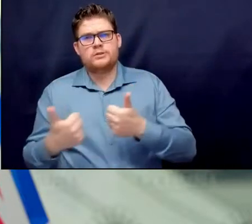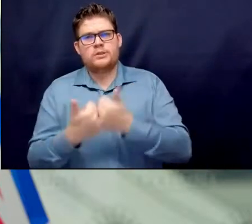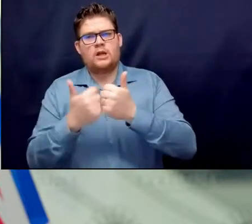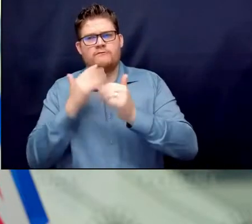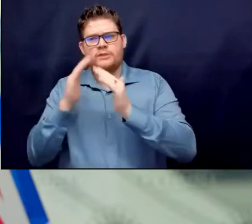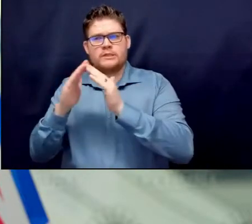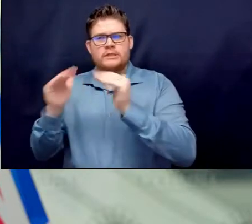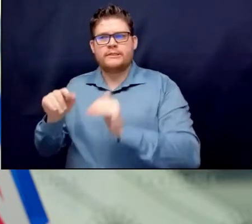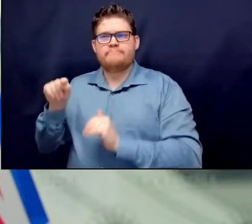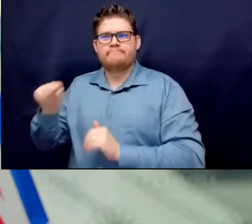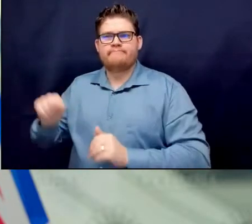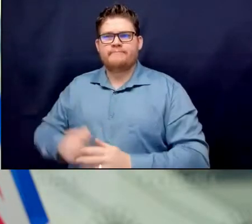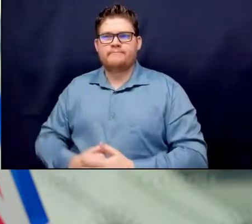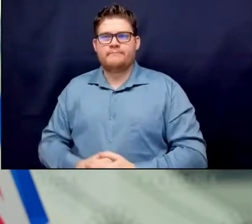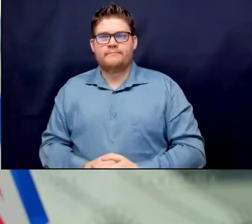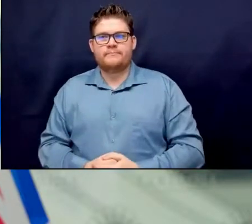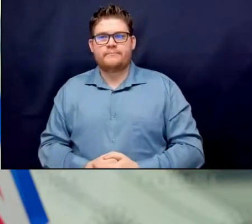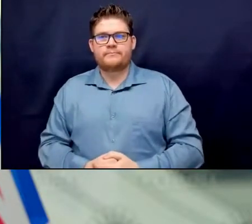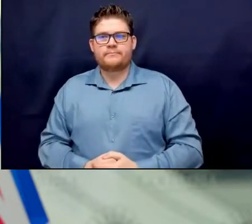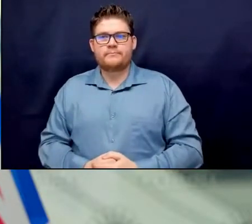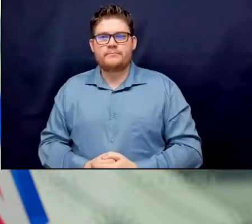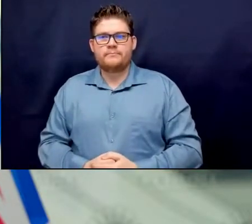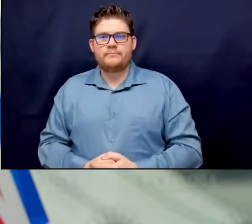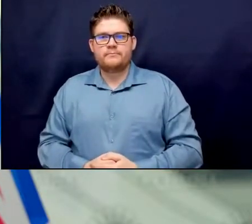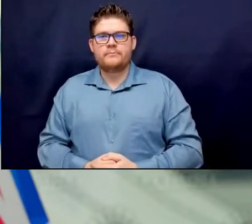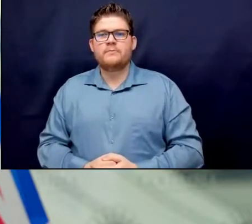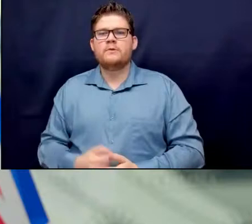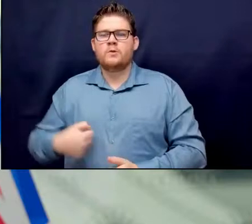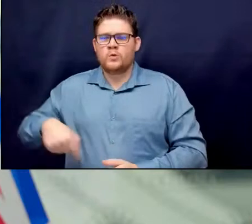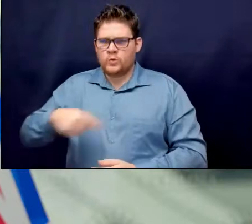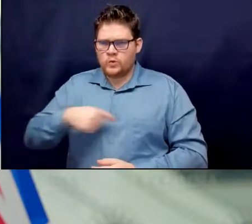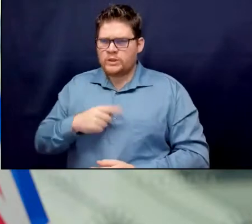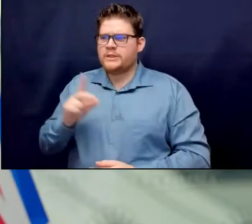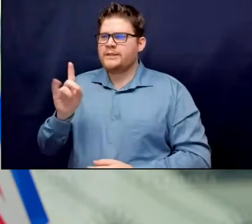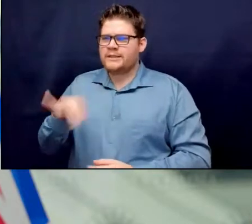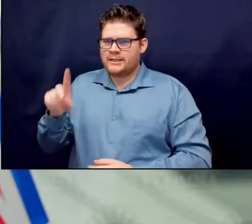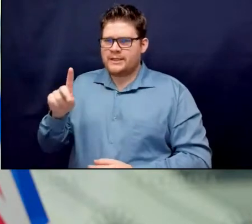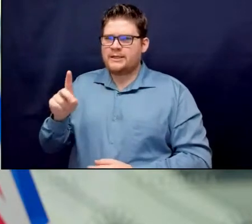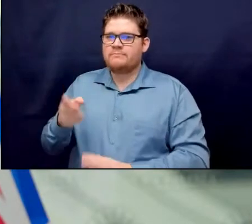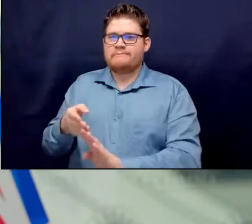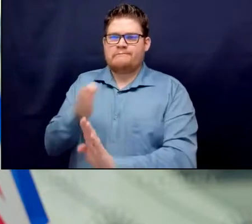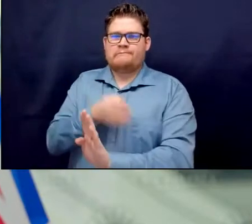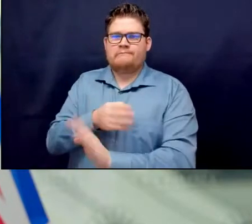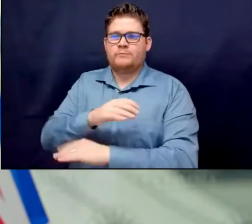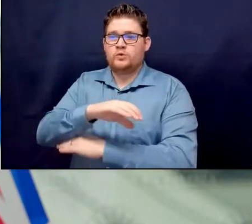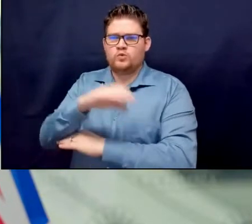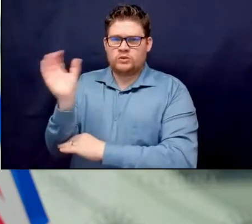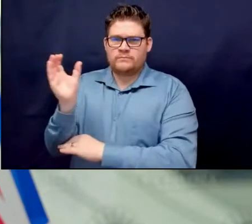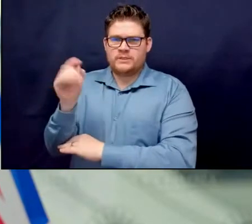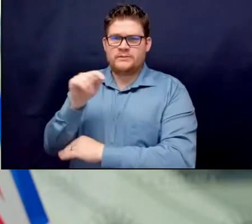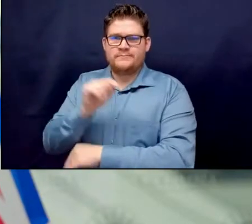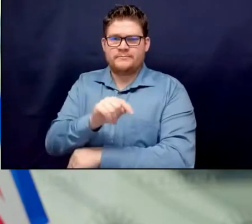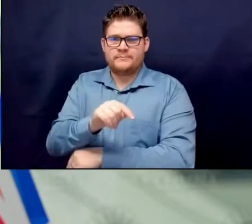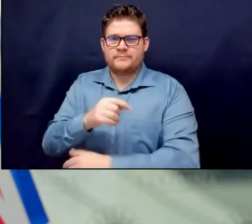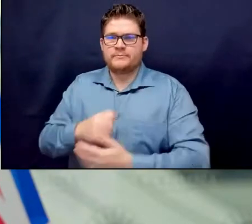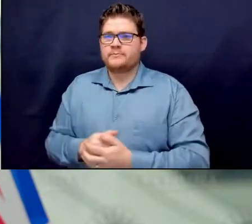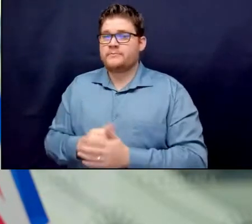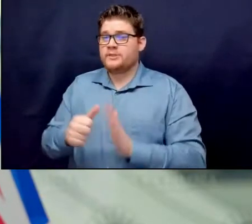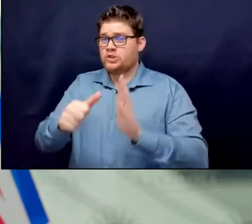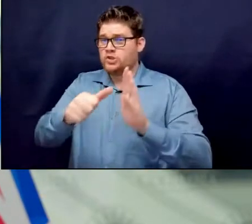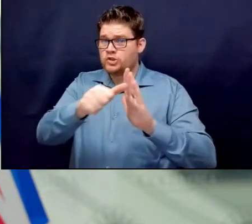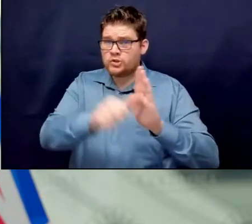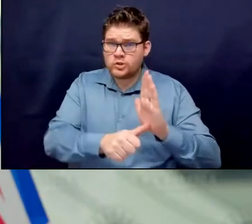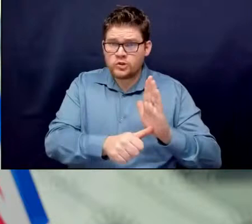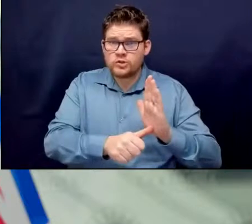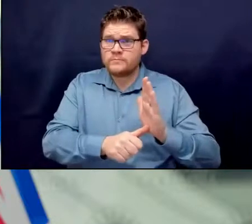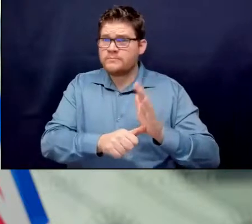the week before Christmas, to take the steps on non-urgent scheduled surgeries. That involves, obviously, thousands and thousands of people every day of healthcare workers, so that we're